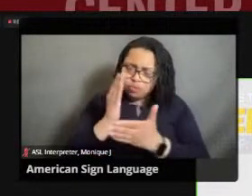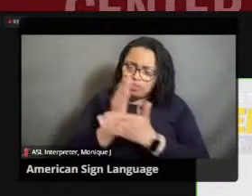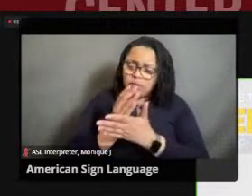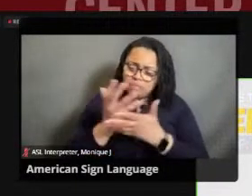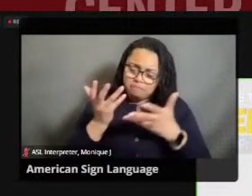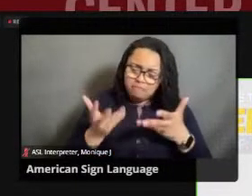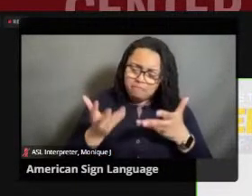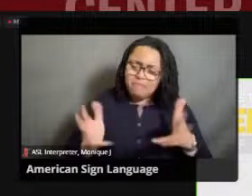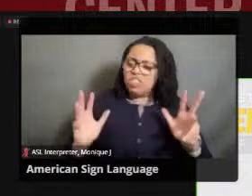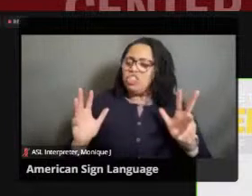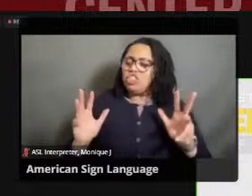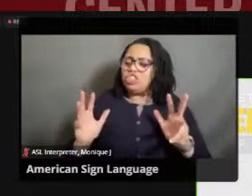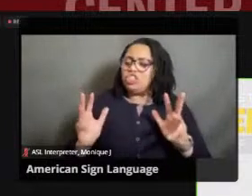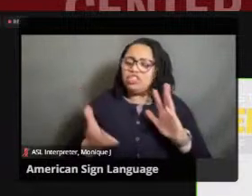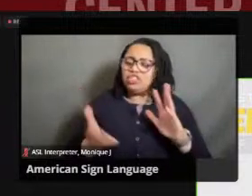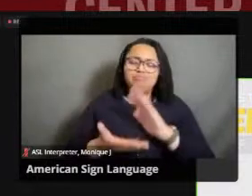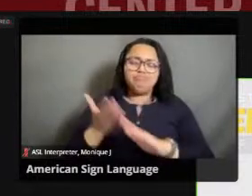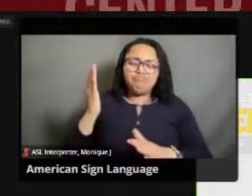Cease